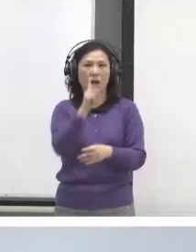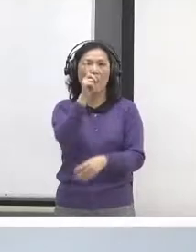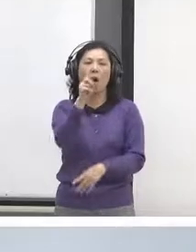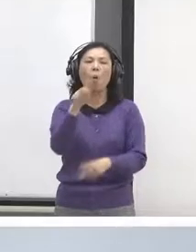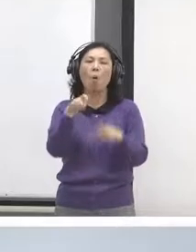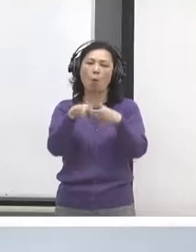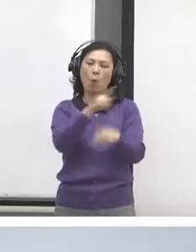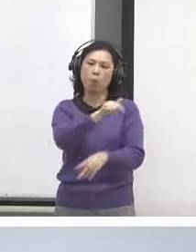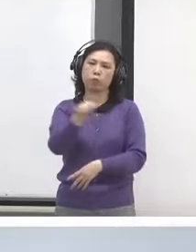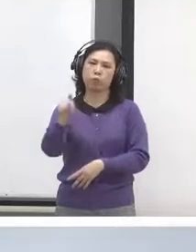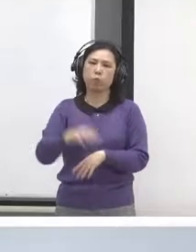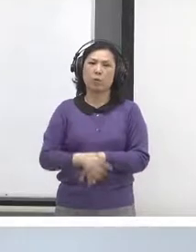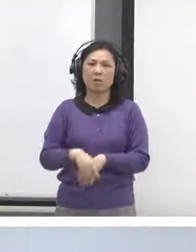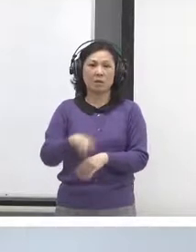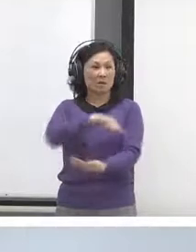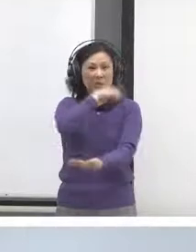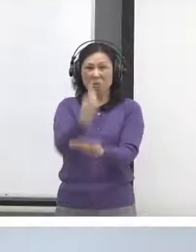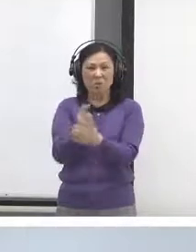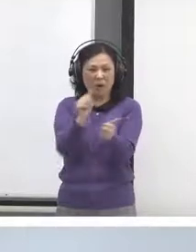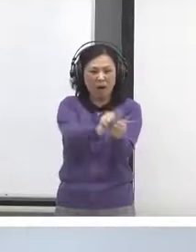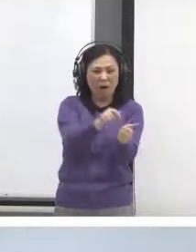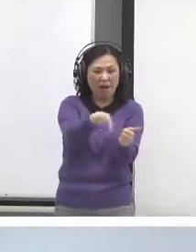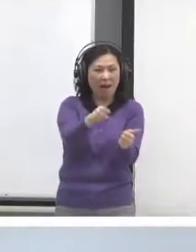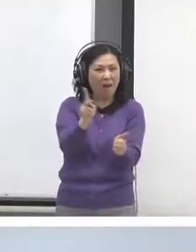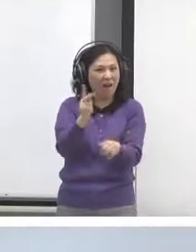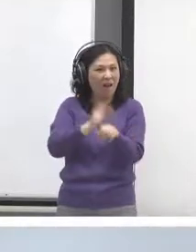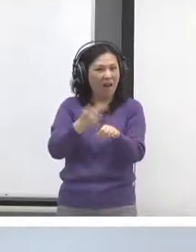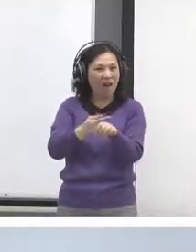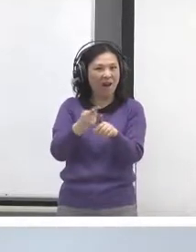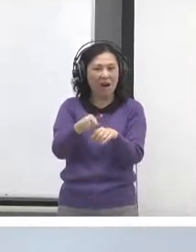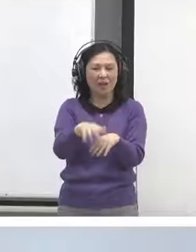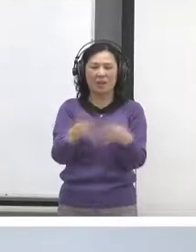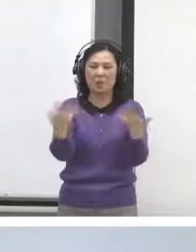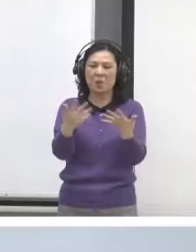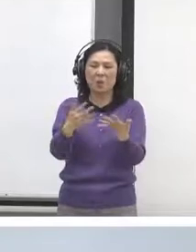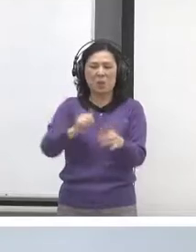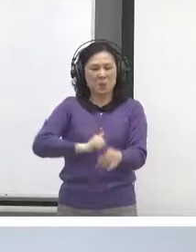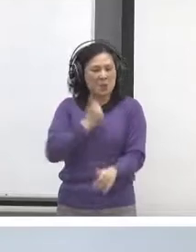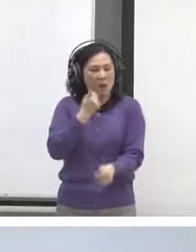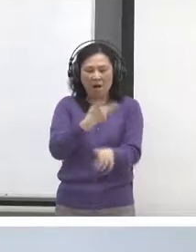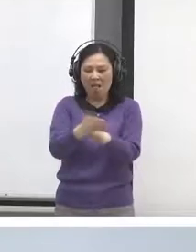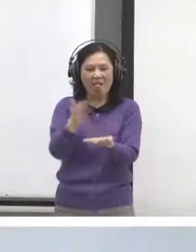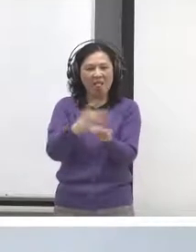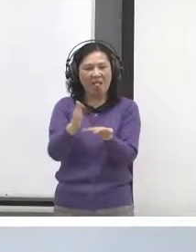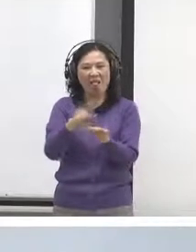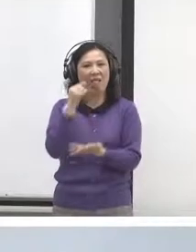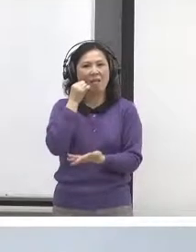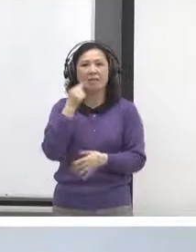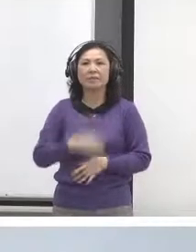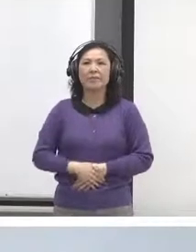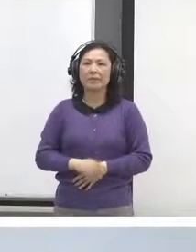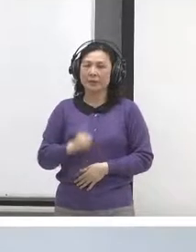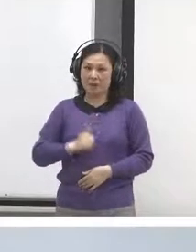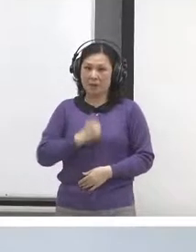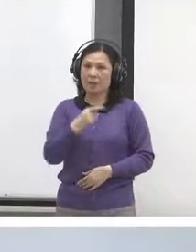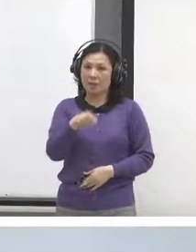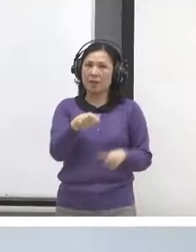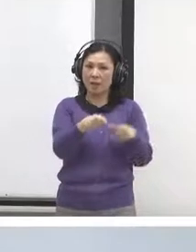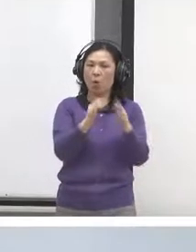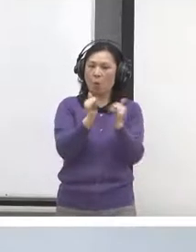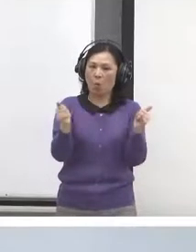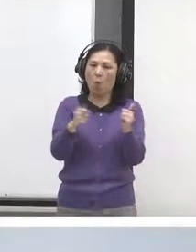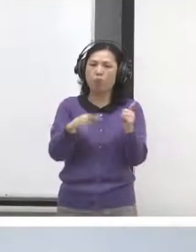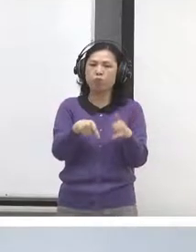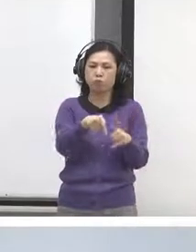really have to get down to the civic issue. And that's why it's called civic tech. We often say 90% civic, 10%